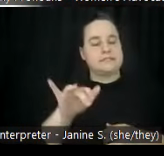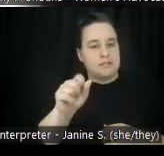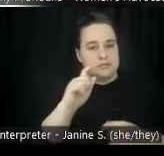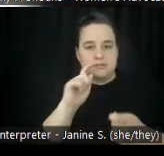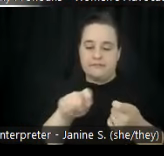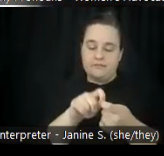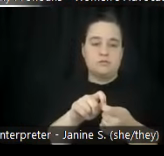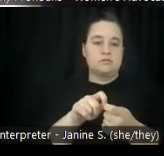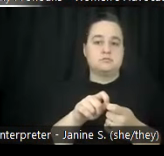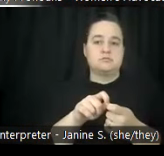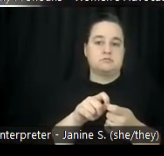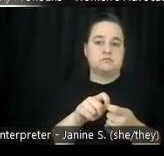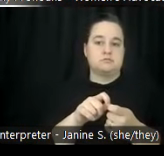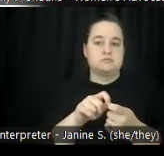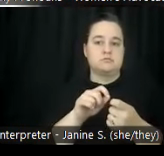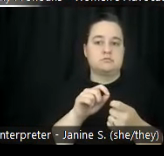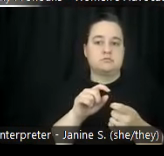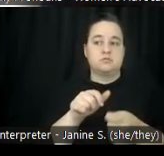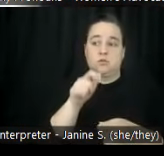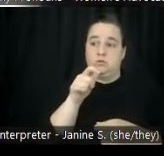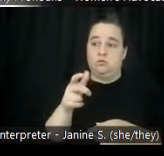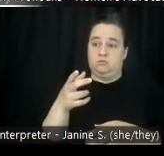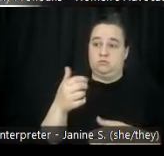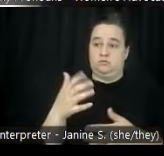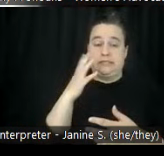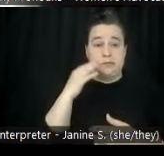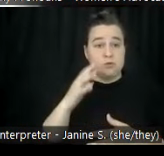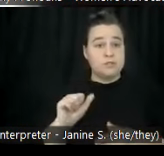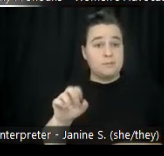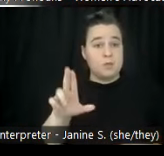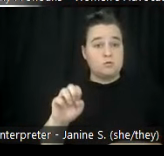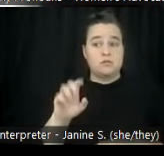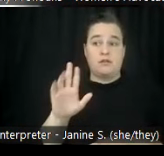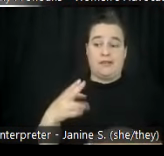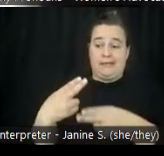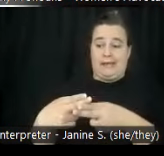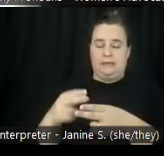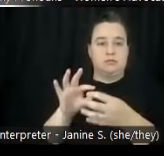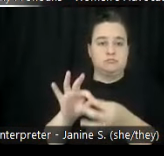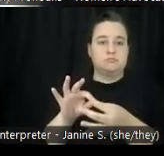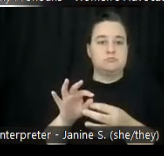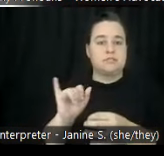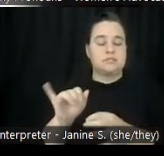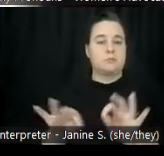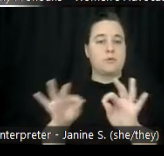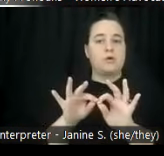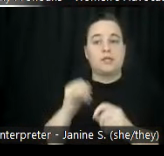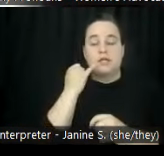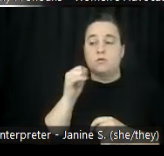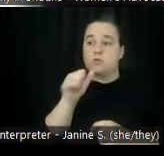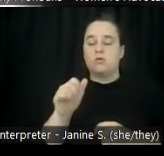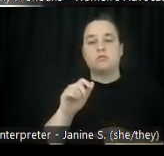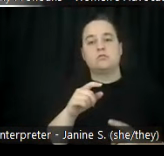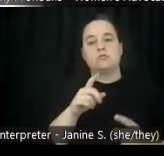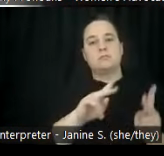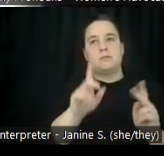naming those who do experience abuse can be really powerful, because if we don't, a lot of times people will assume that, you